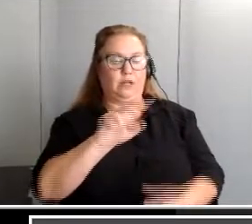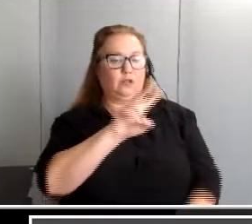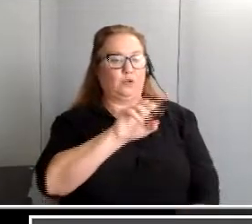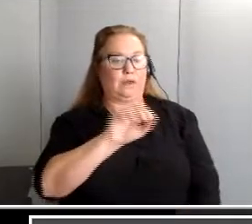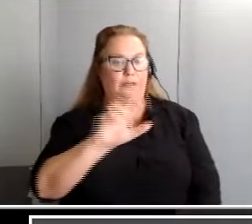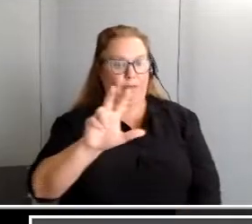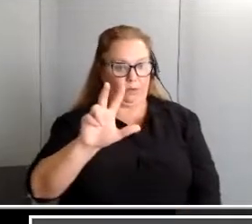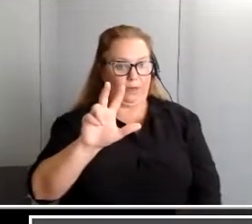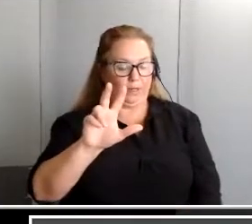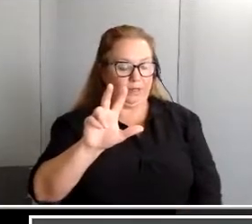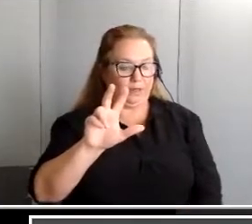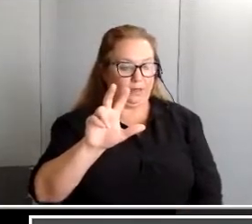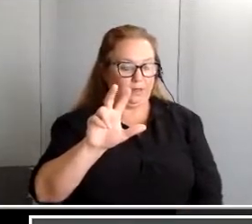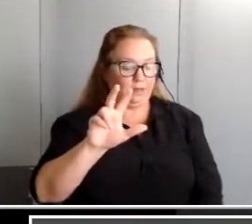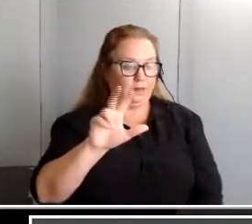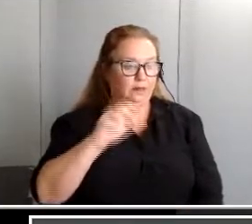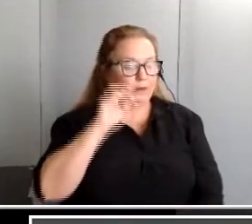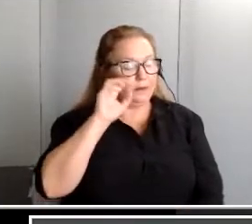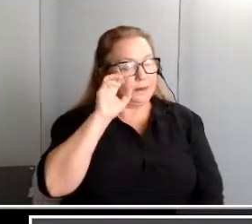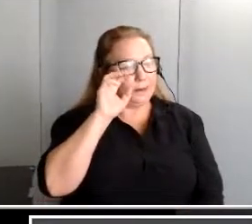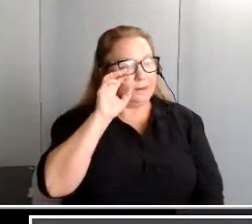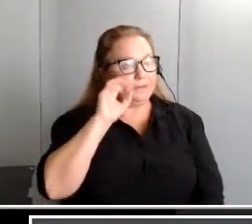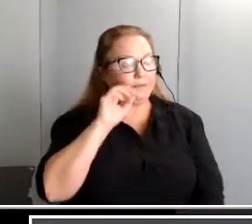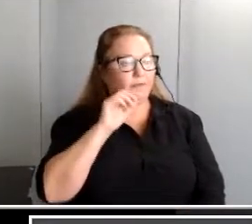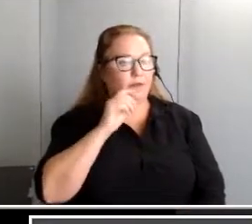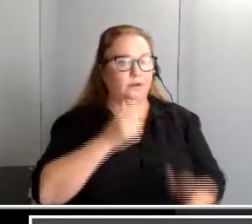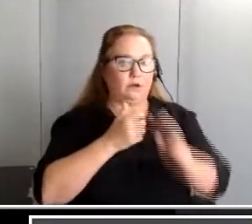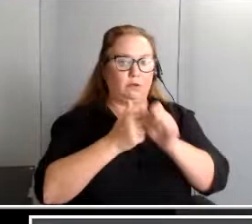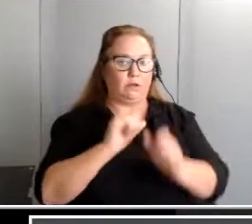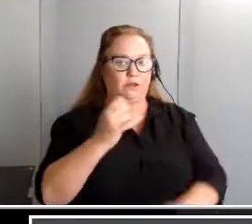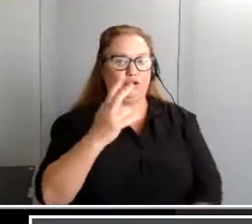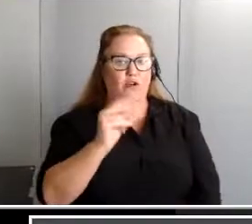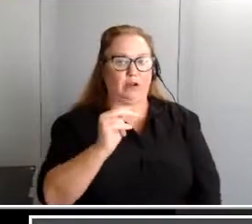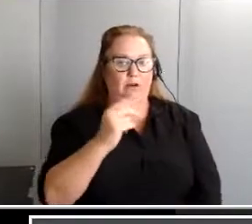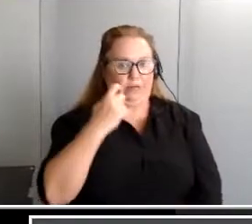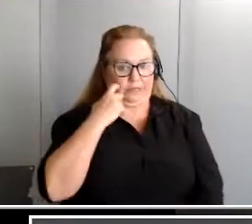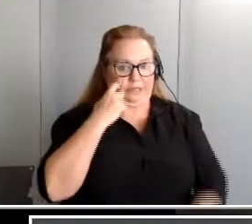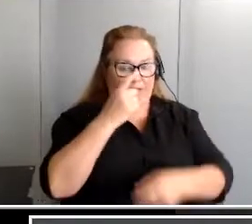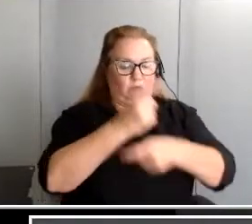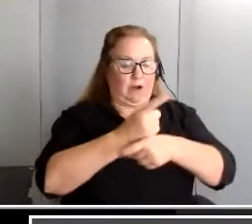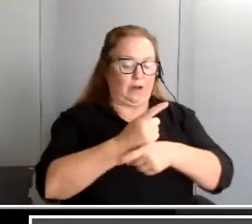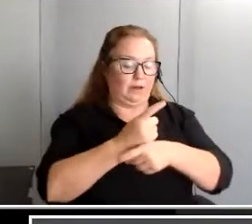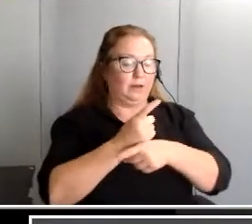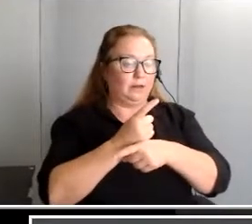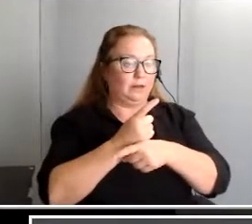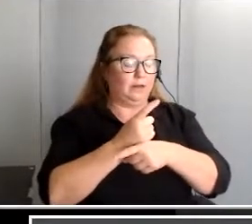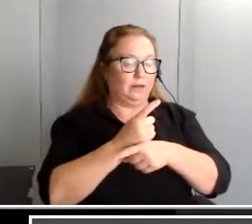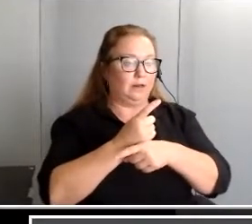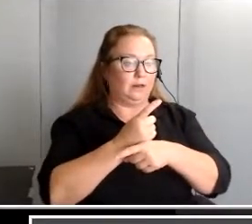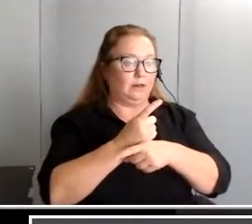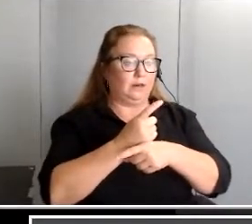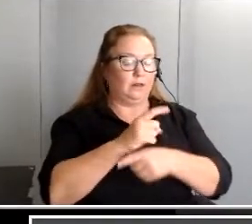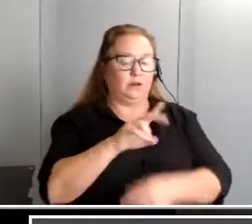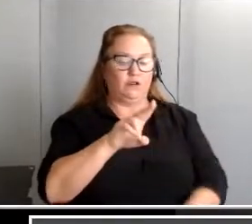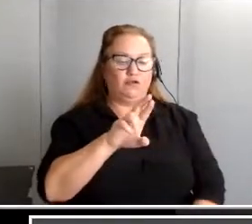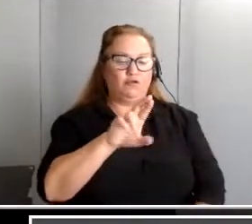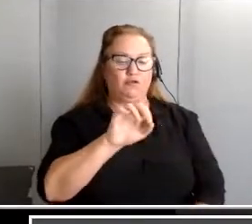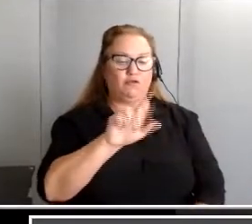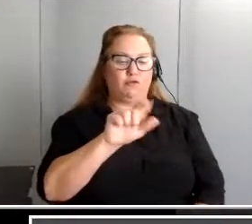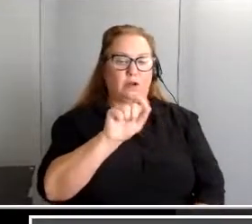And correct, to go along with John right off the bat, he was correct. The urologist tried to tell me